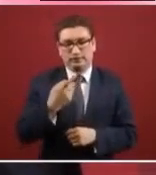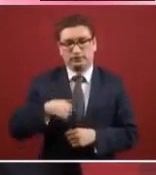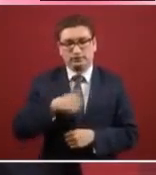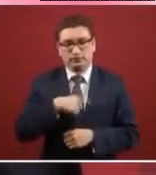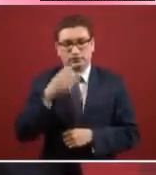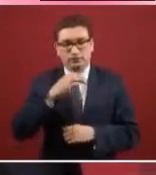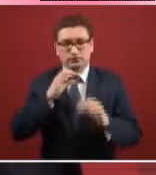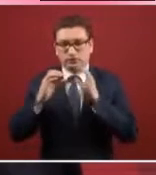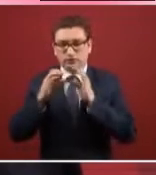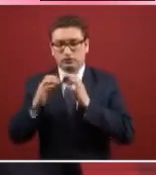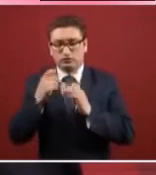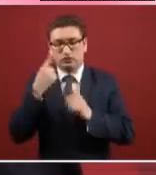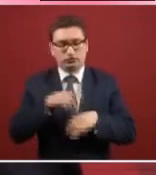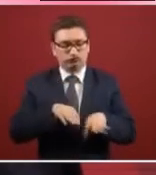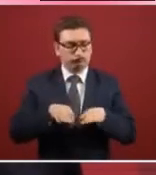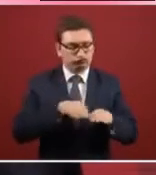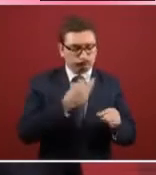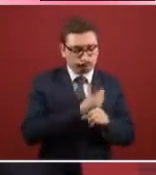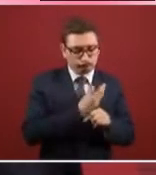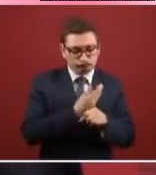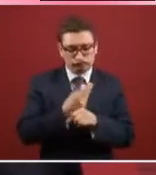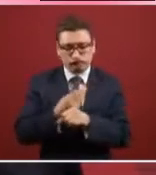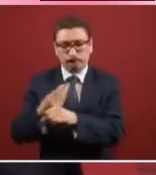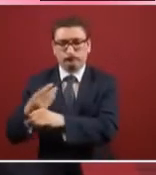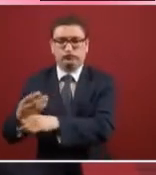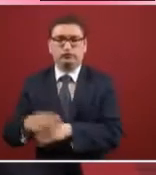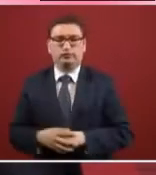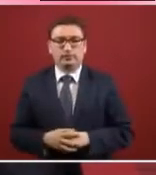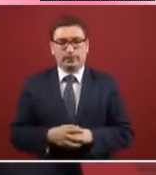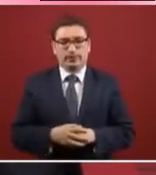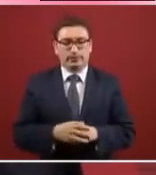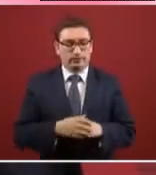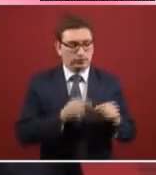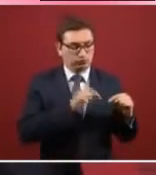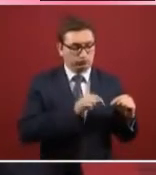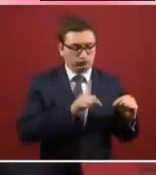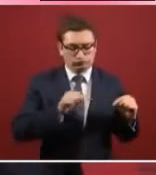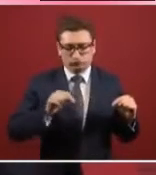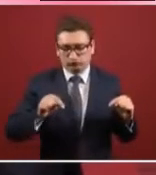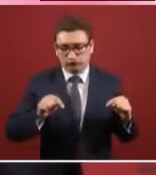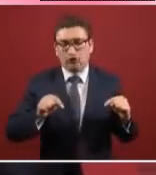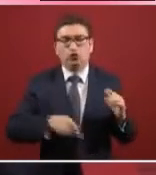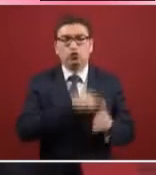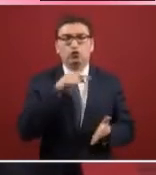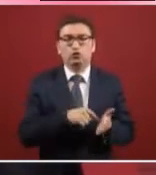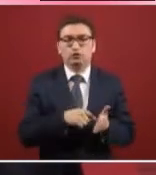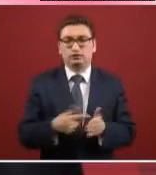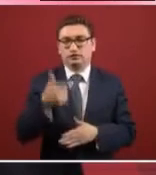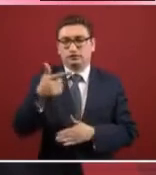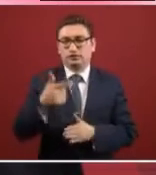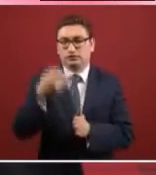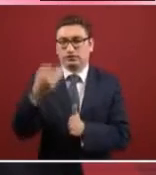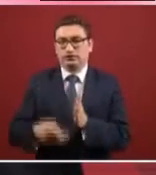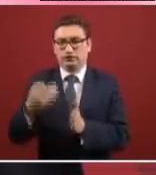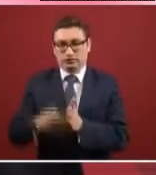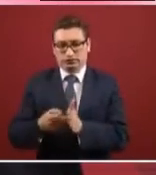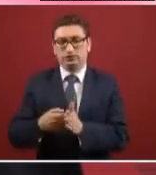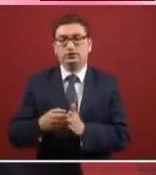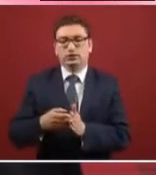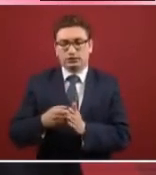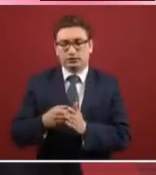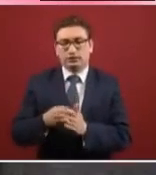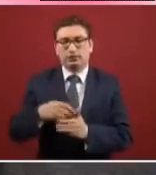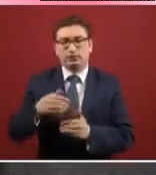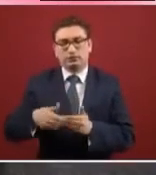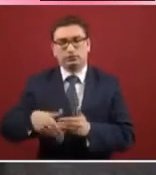by Infonavit, but it's still in charge of the government. Pendientes que se terminarán en los tiempos en